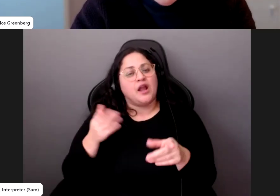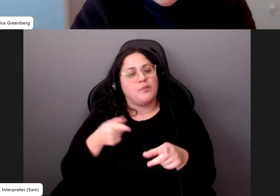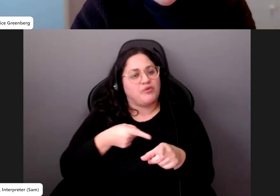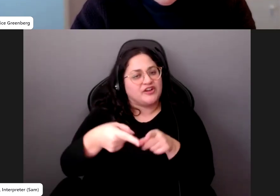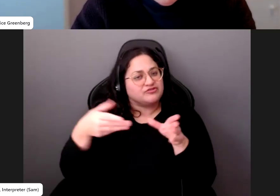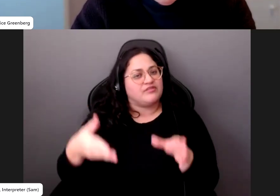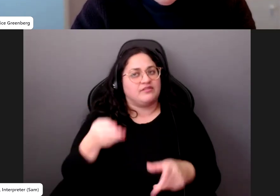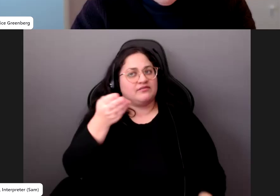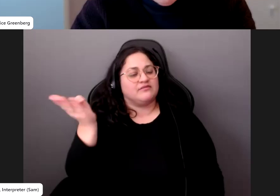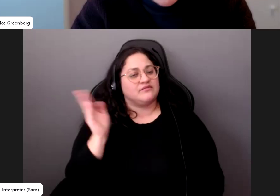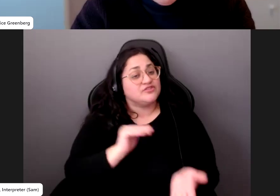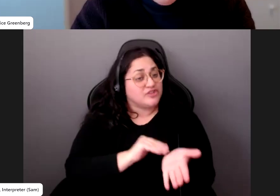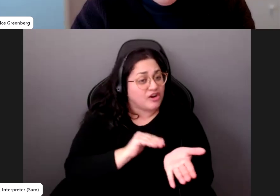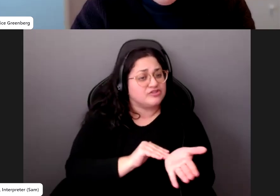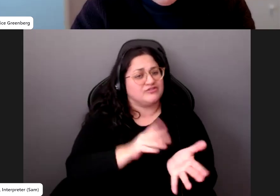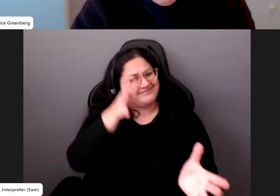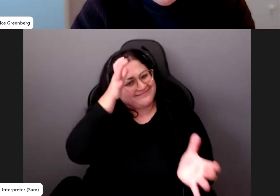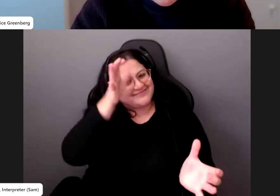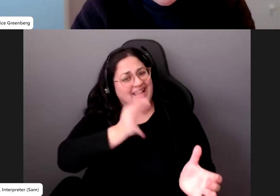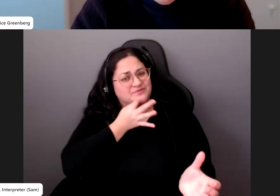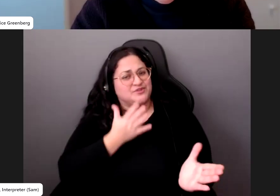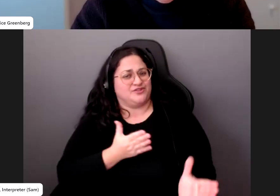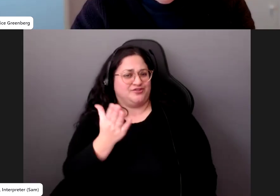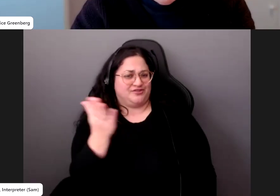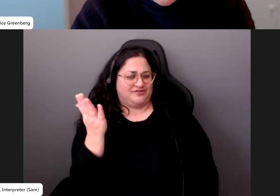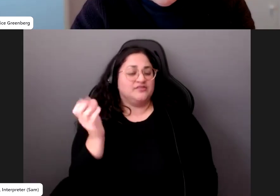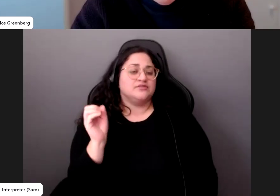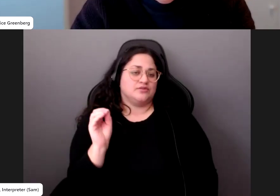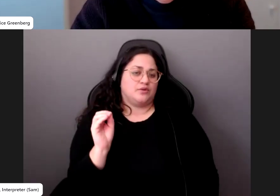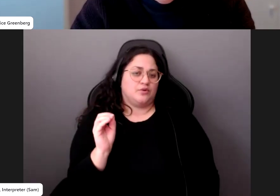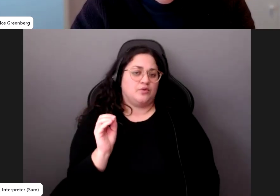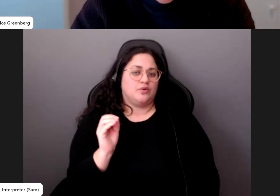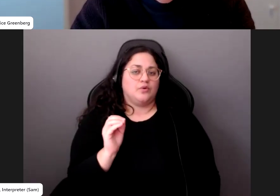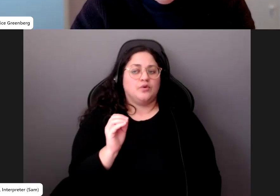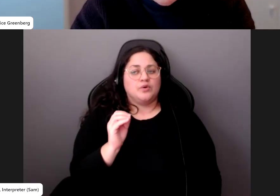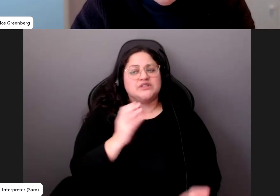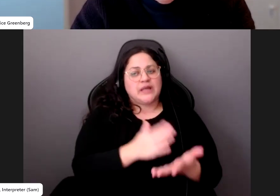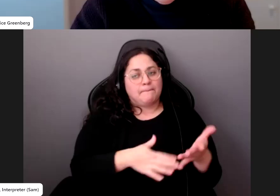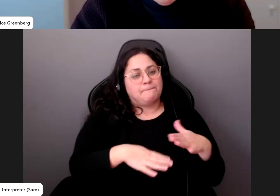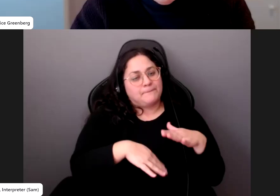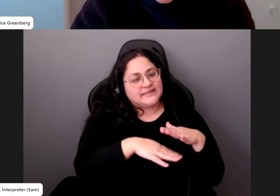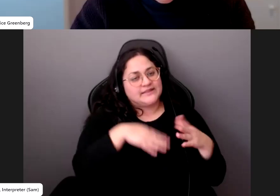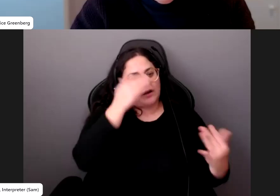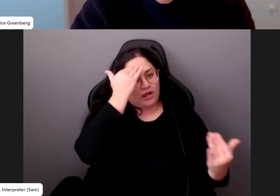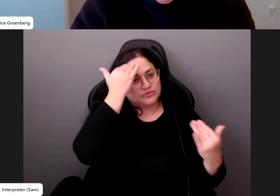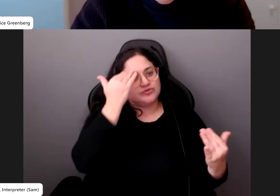that's a big one. It's great probably for kind of base knowledge for, like Janice Yep. was saying, sort of